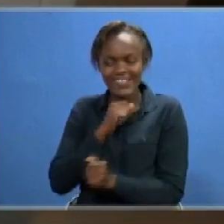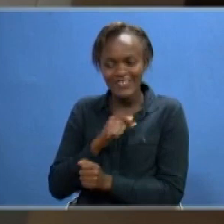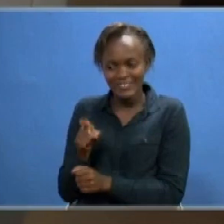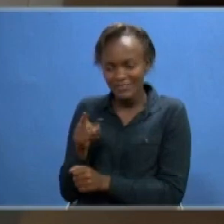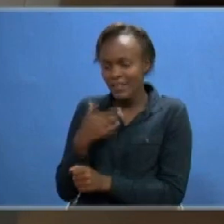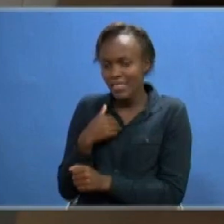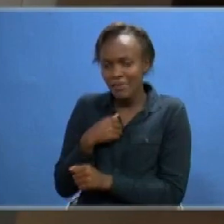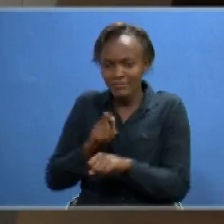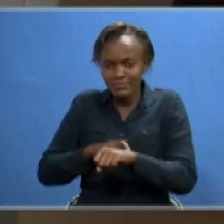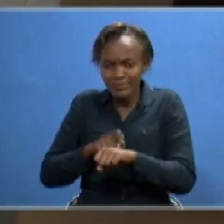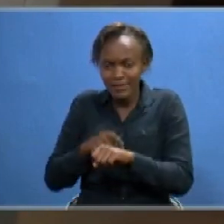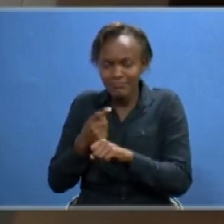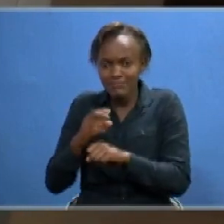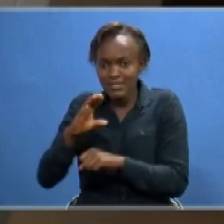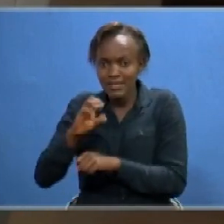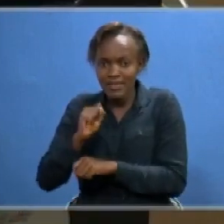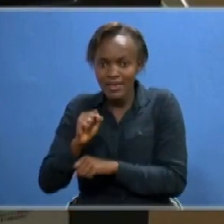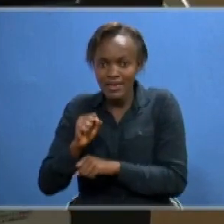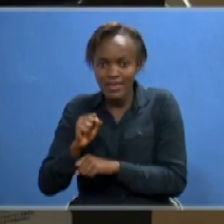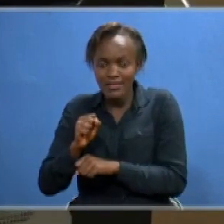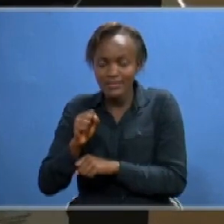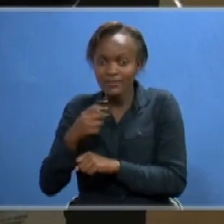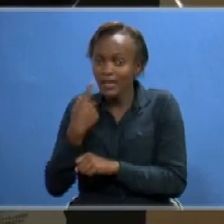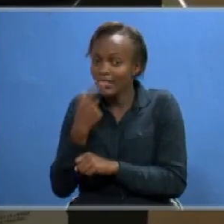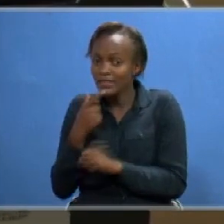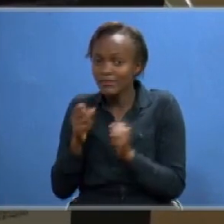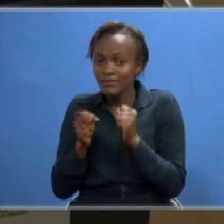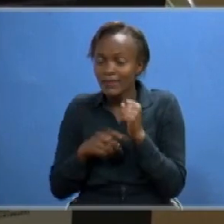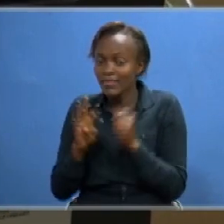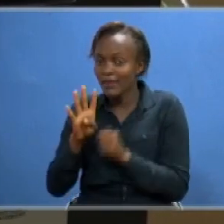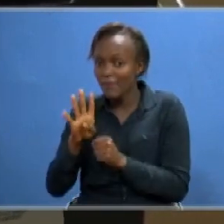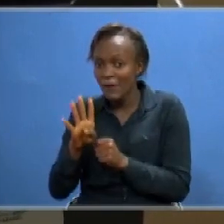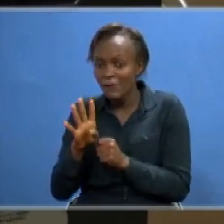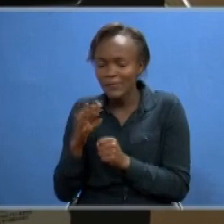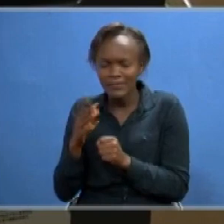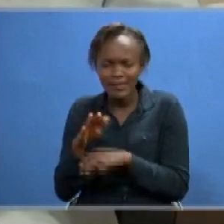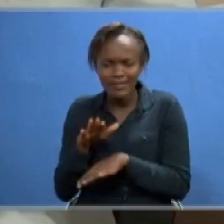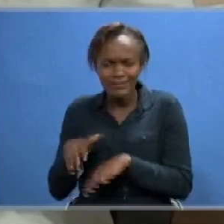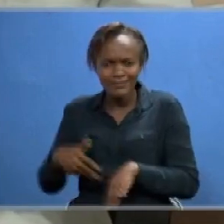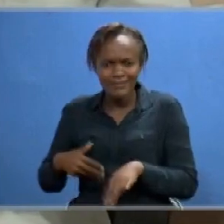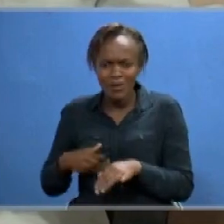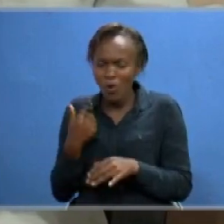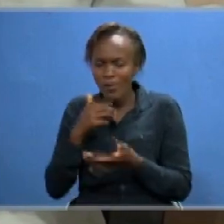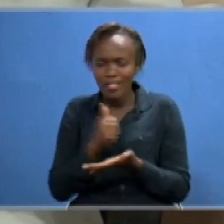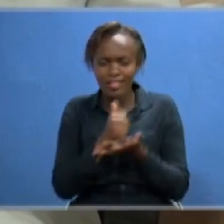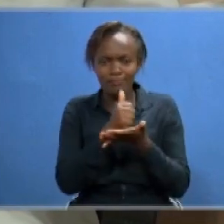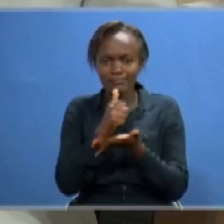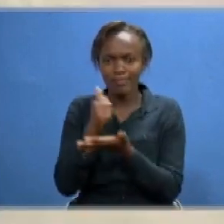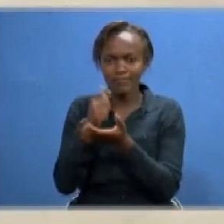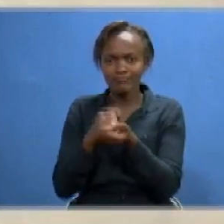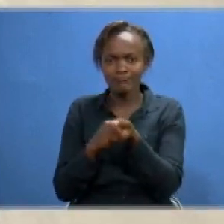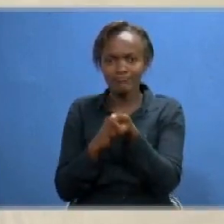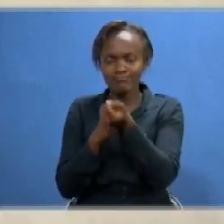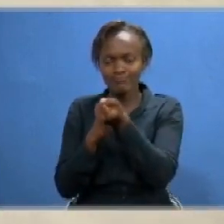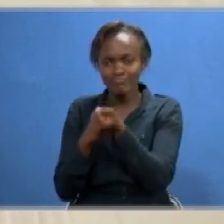when the Ministry of Health Cabinet Secretary Mutahi Kagwe on April 4th called on the youths to be part of the solution to the problem that the country and the world